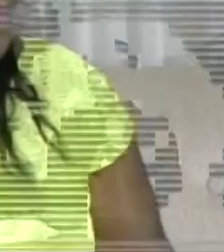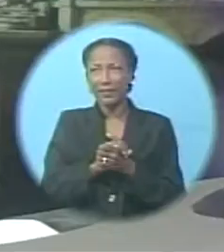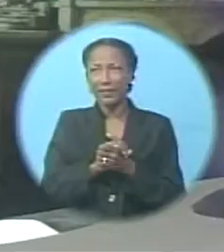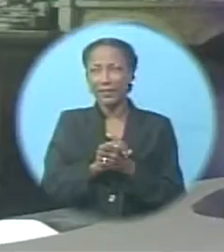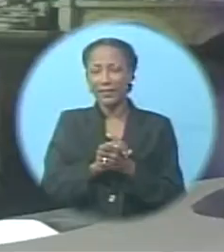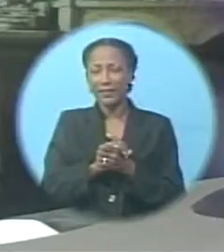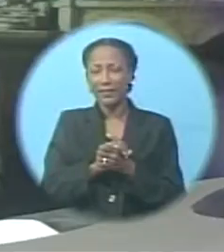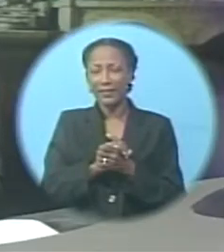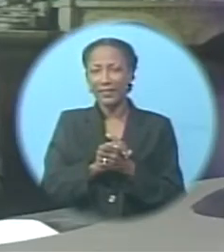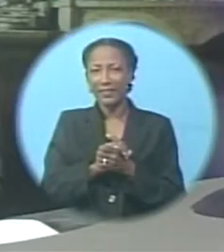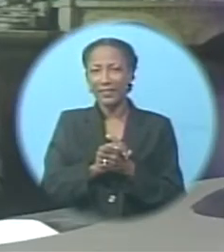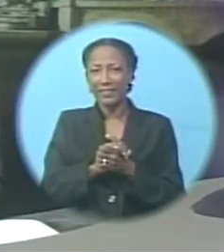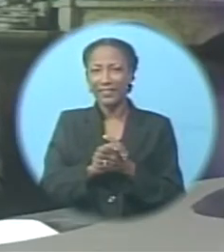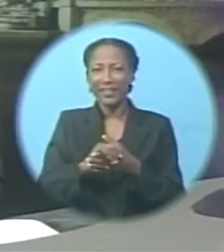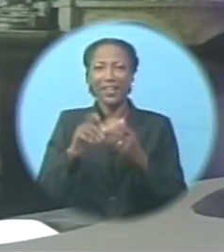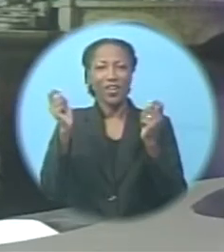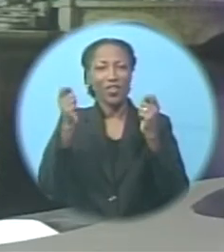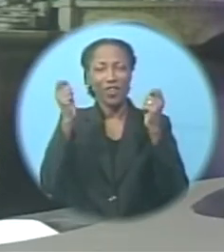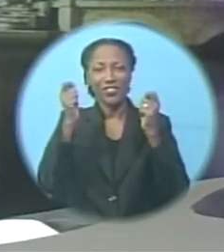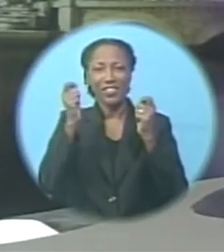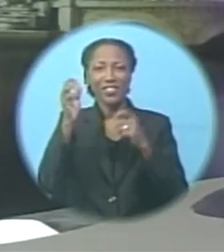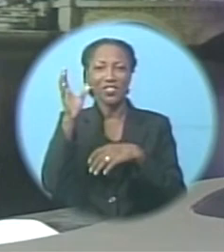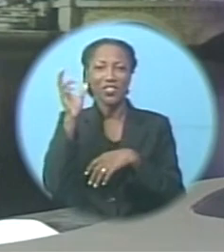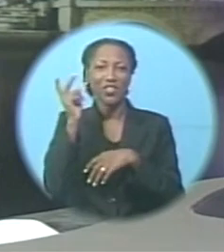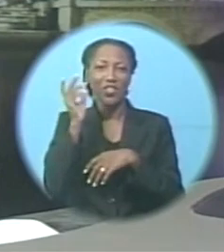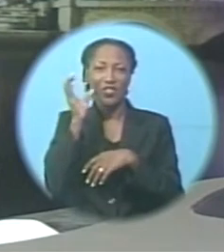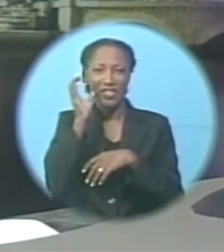day. Congrats again. Still to come, a